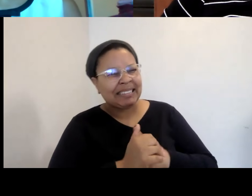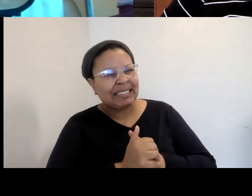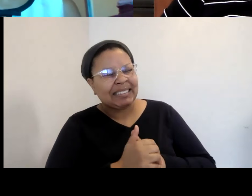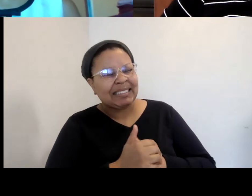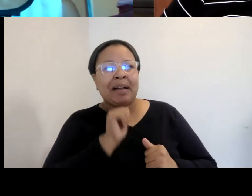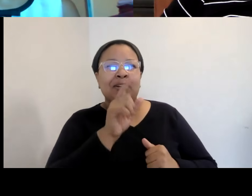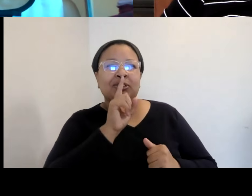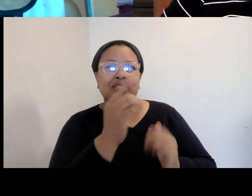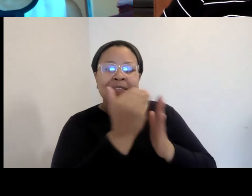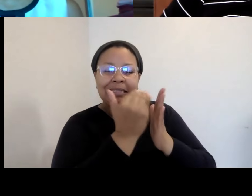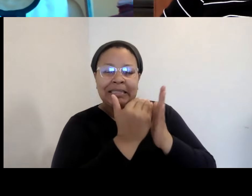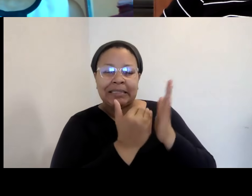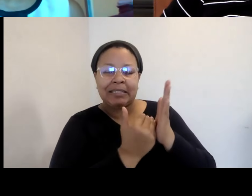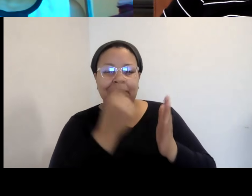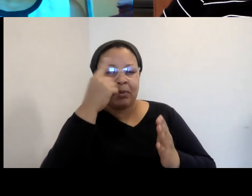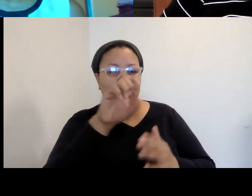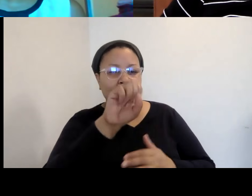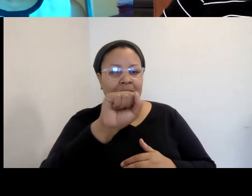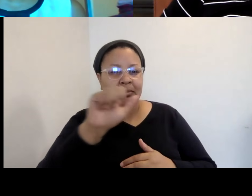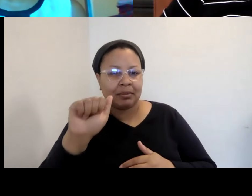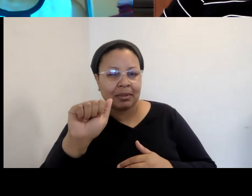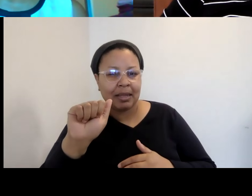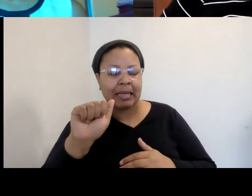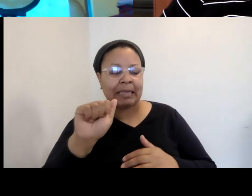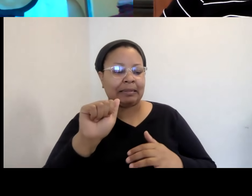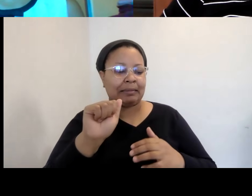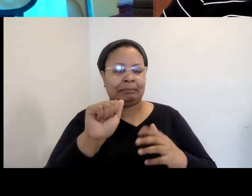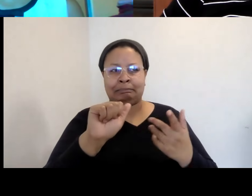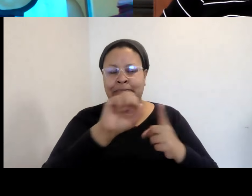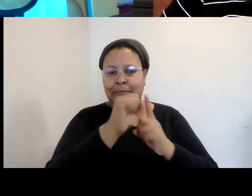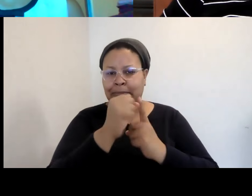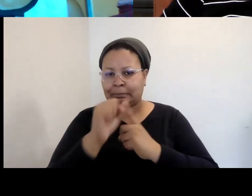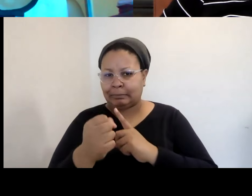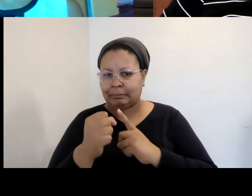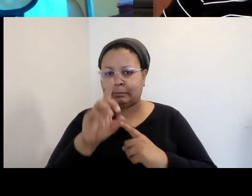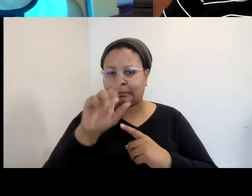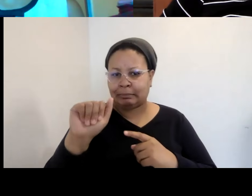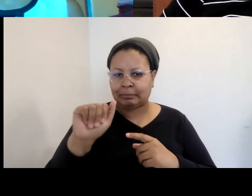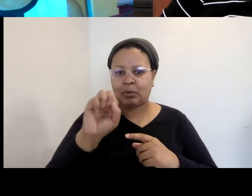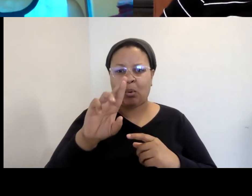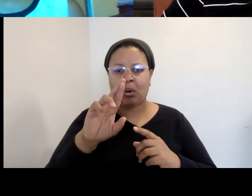Social Security Administration's list of compassionate allowances and conditions, or,